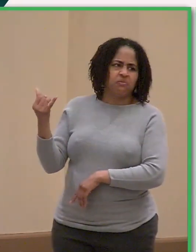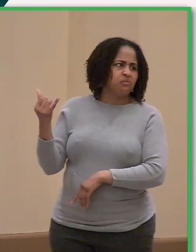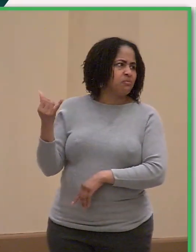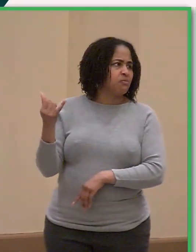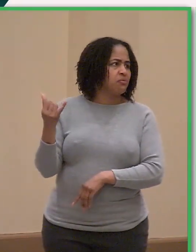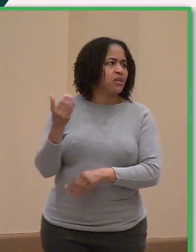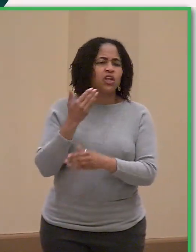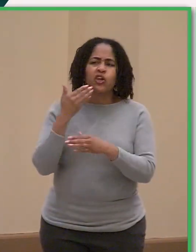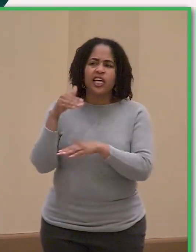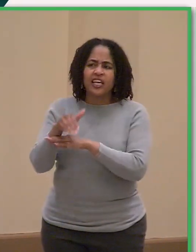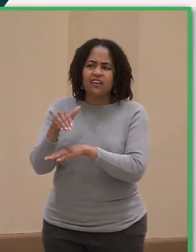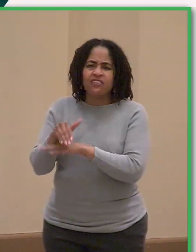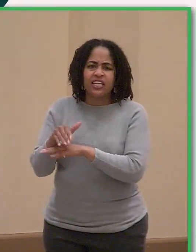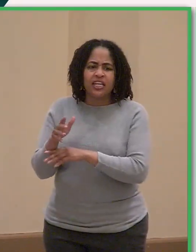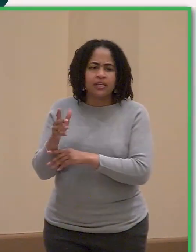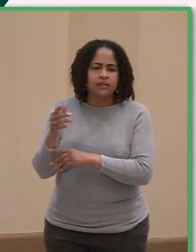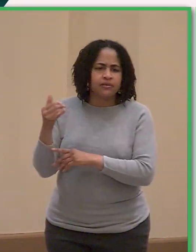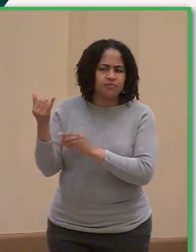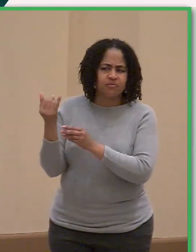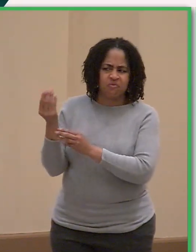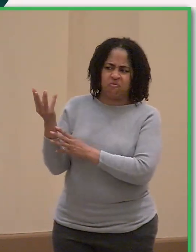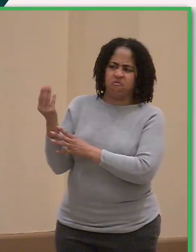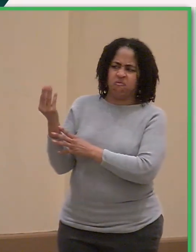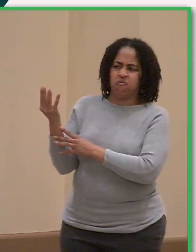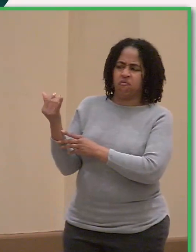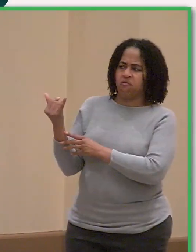Good evening, Mr. Cunningham.